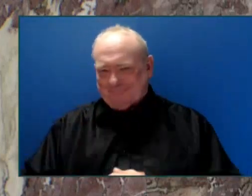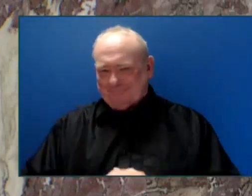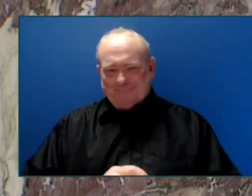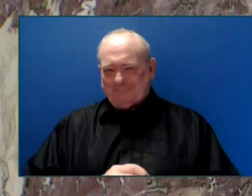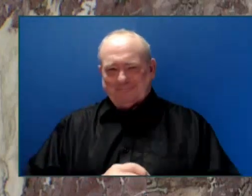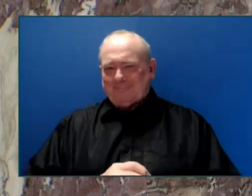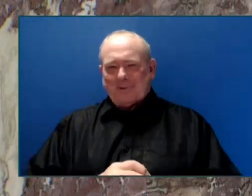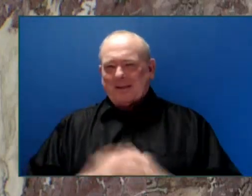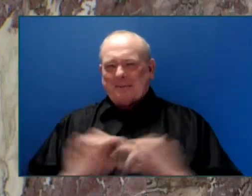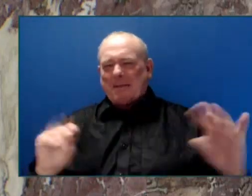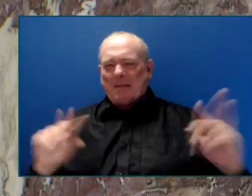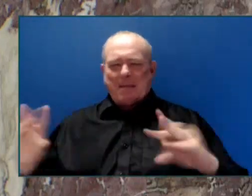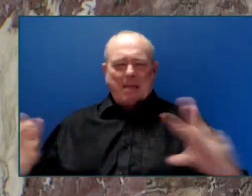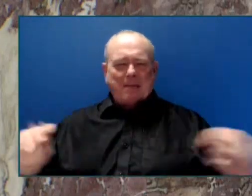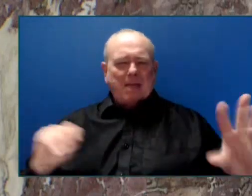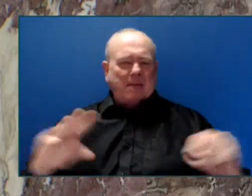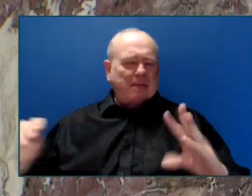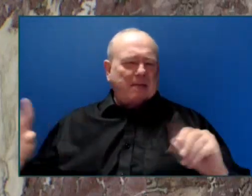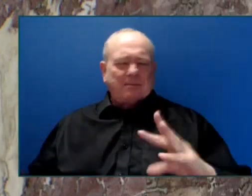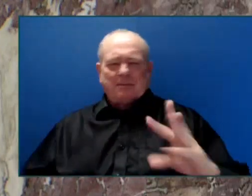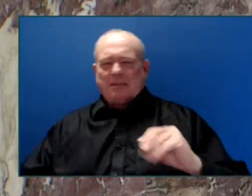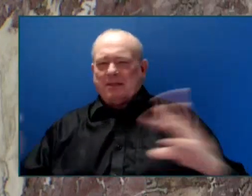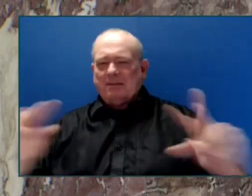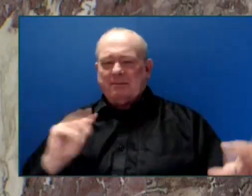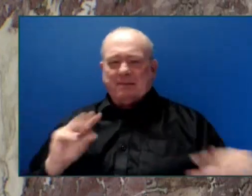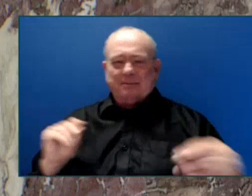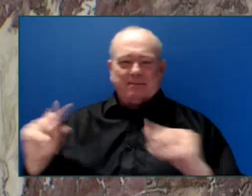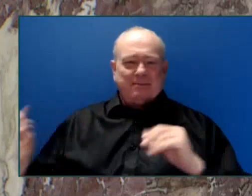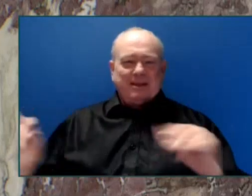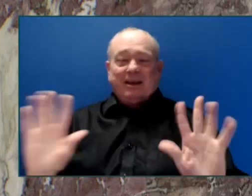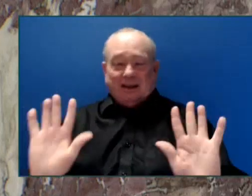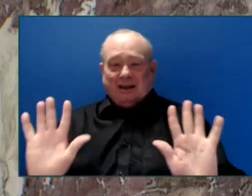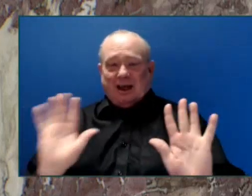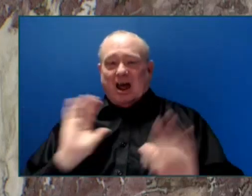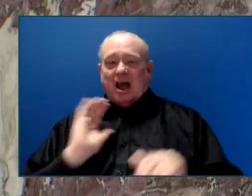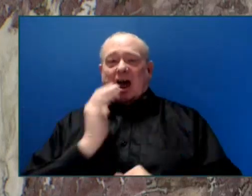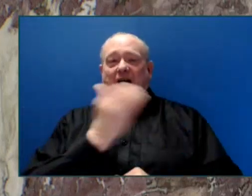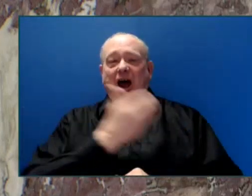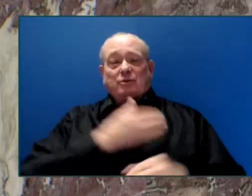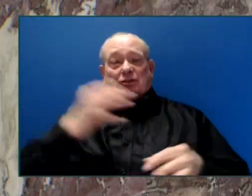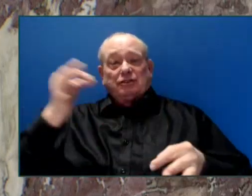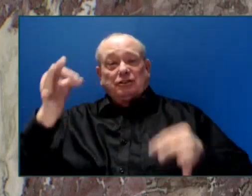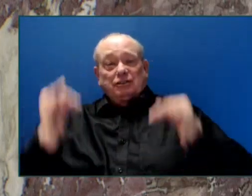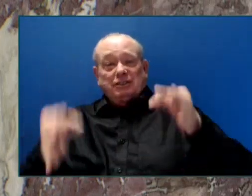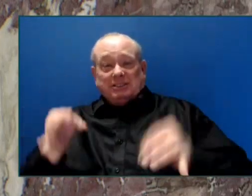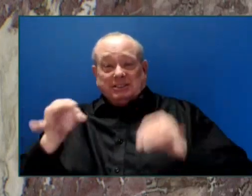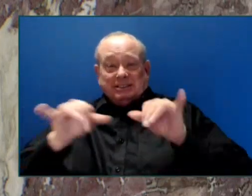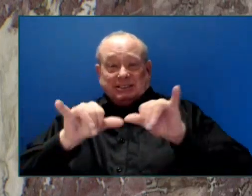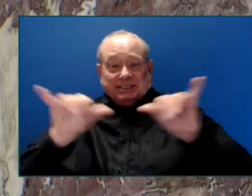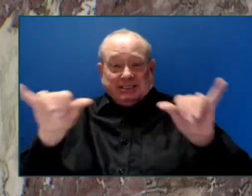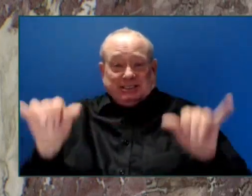Our justice system is not a policy. Member.